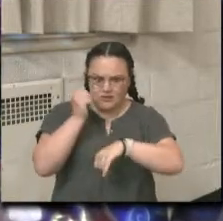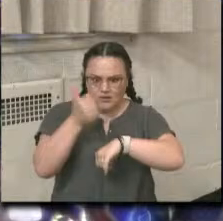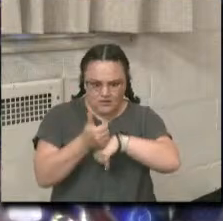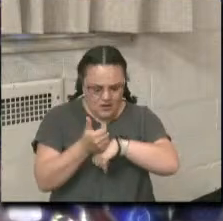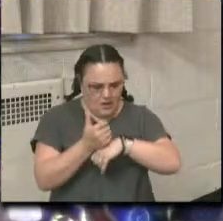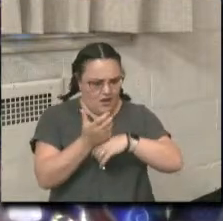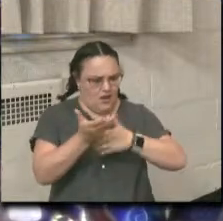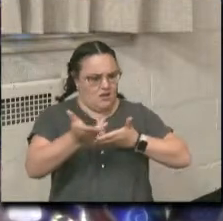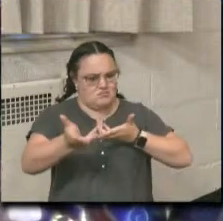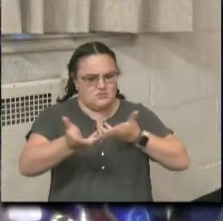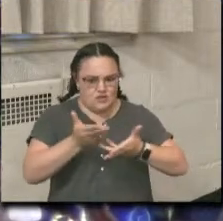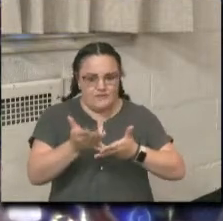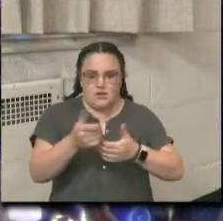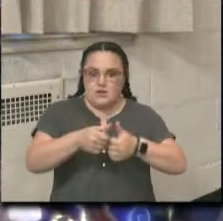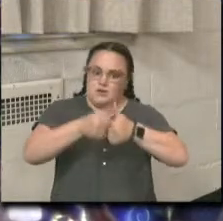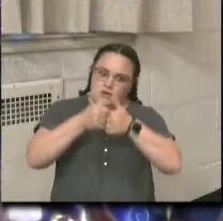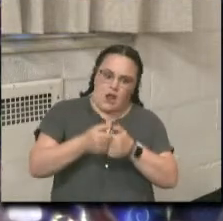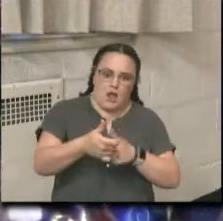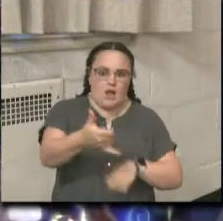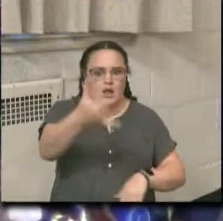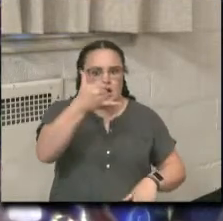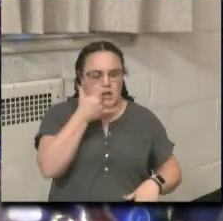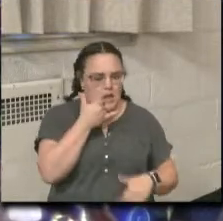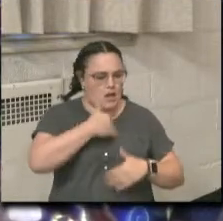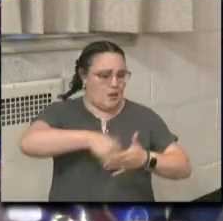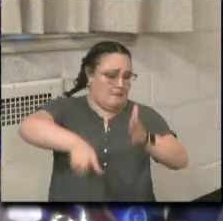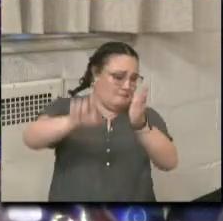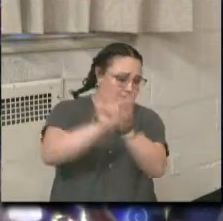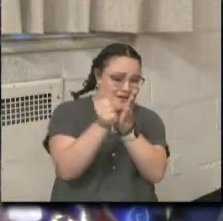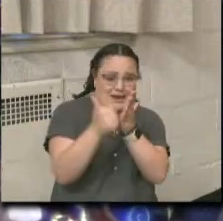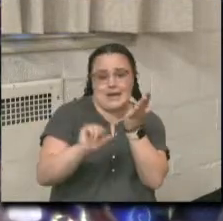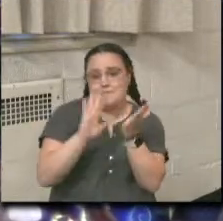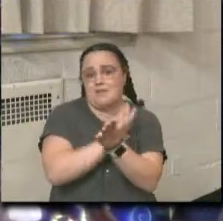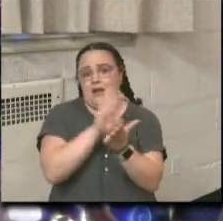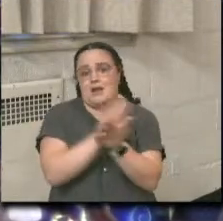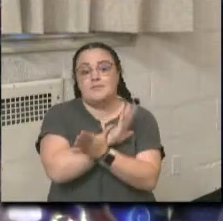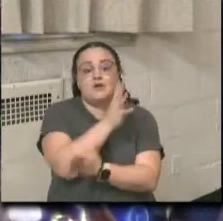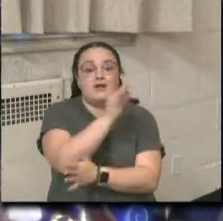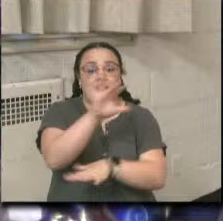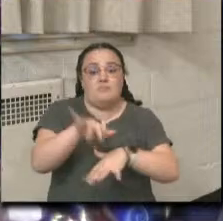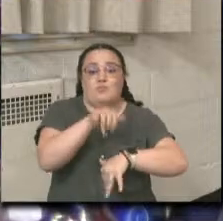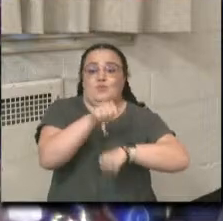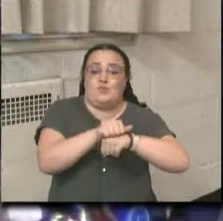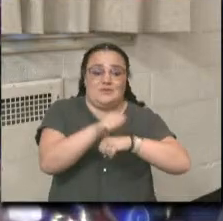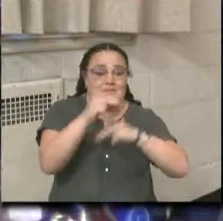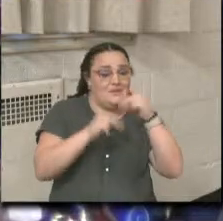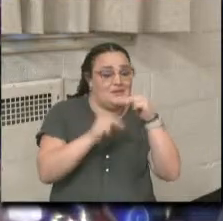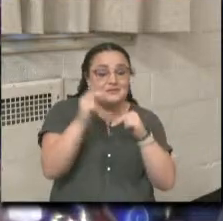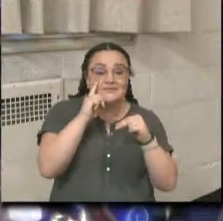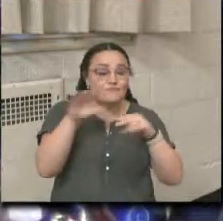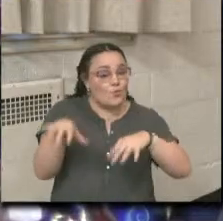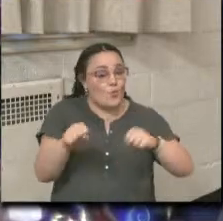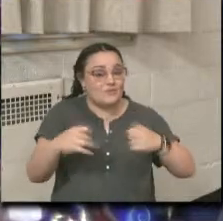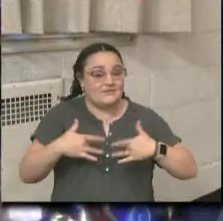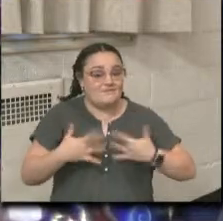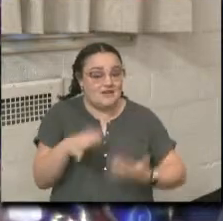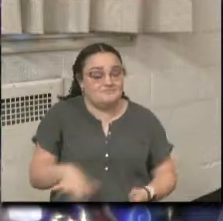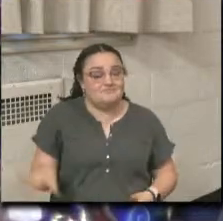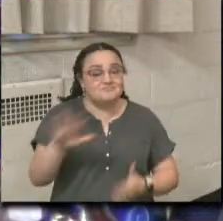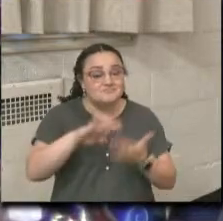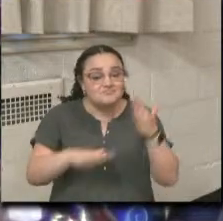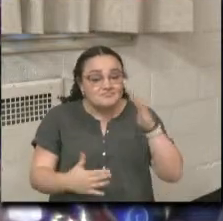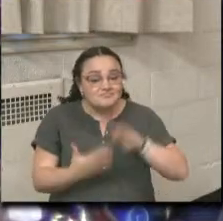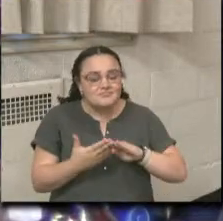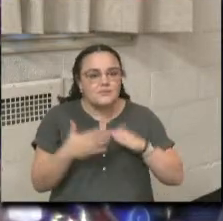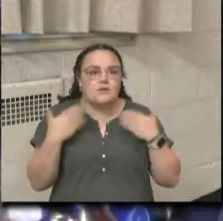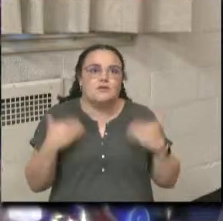services texting me, calling me, printing anything, and booking the facilities to host events in the community. My